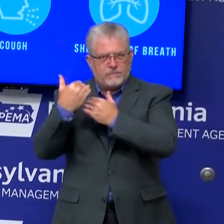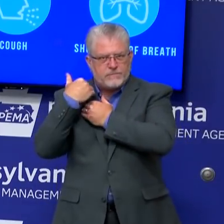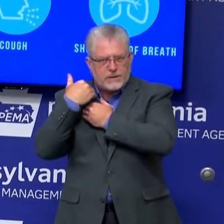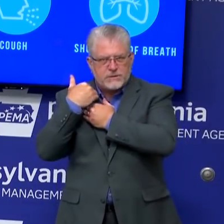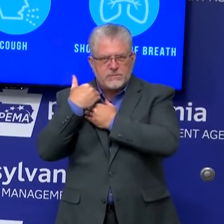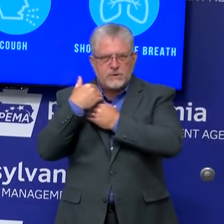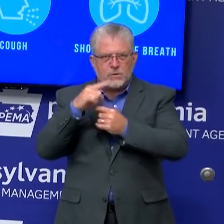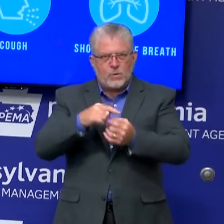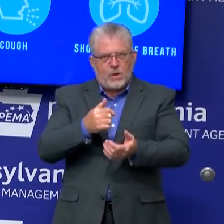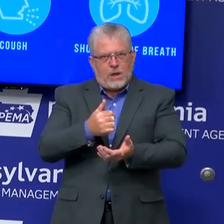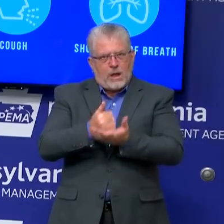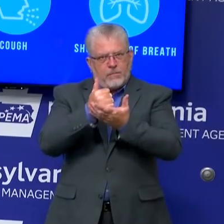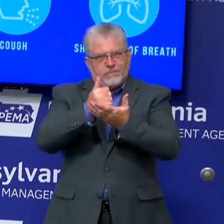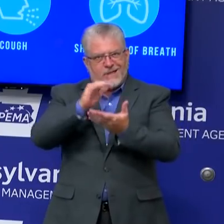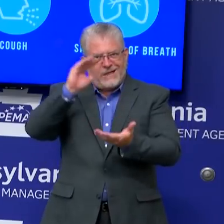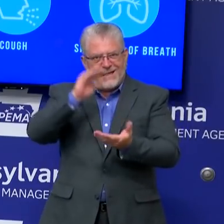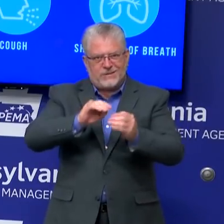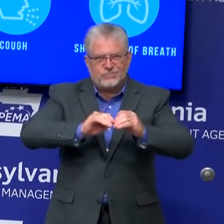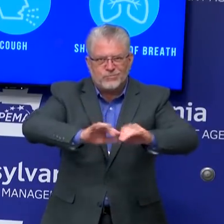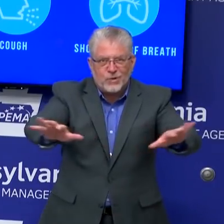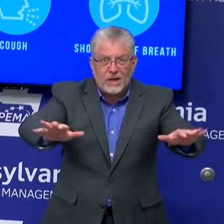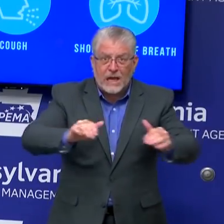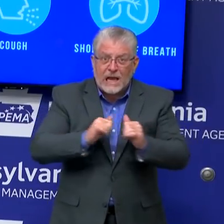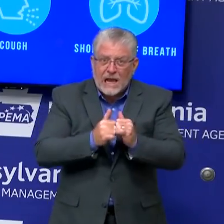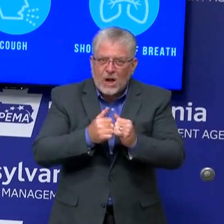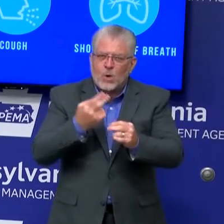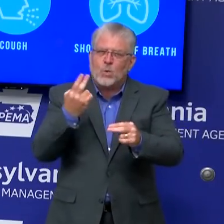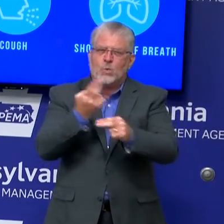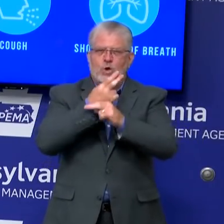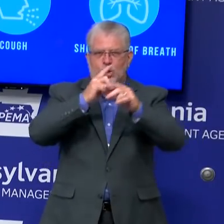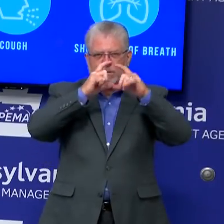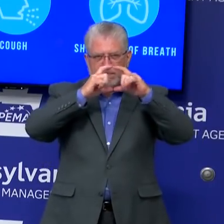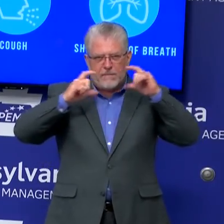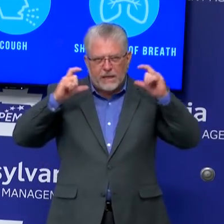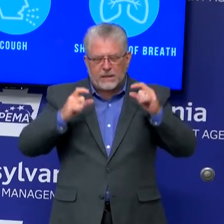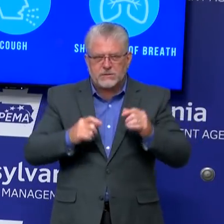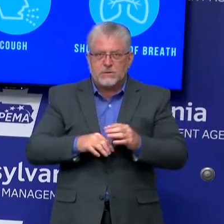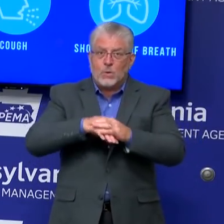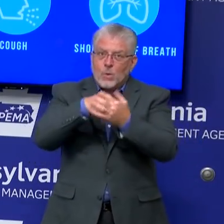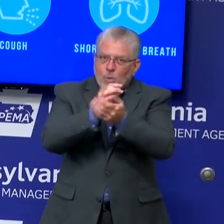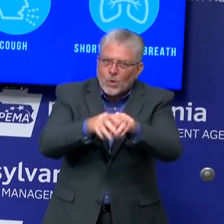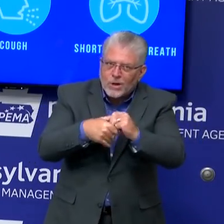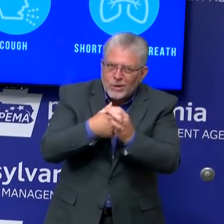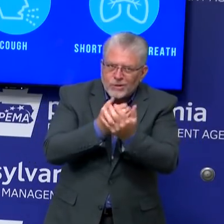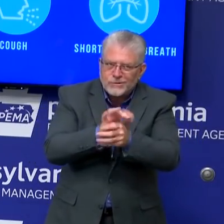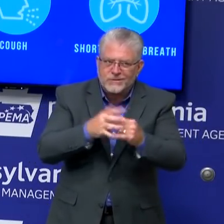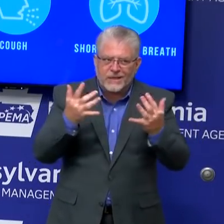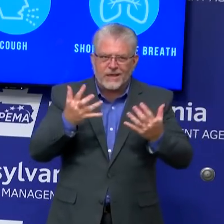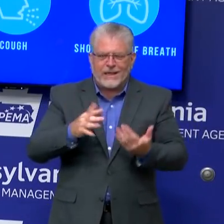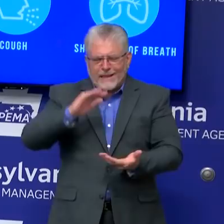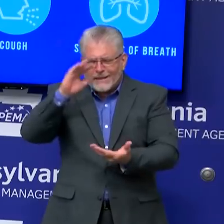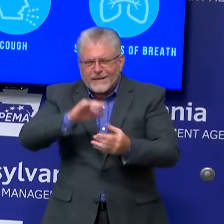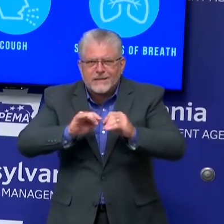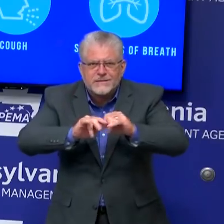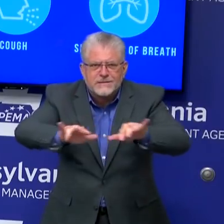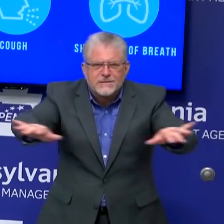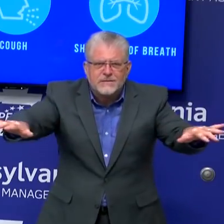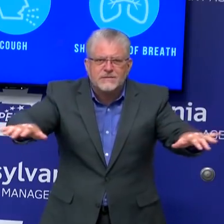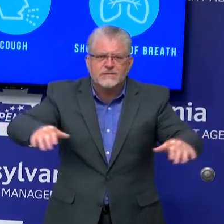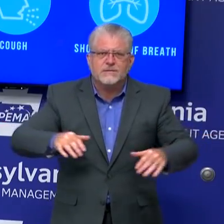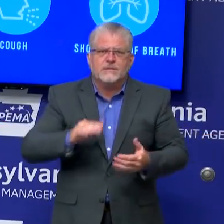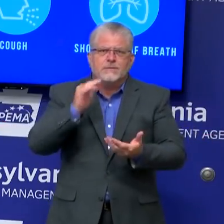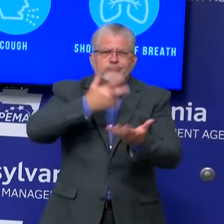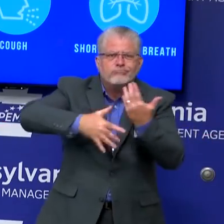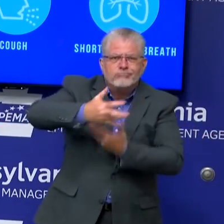out in public. It includes washing our hands, using hand sanitizer frequently. It includes social distancing as much as